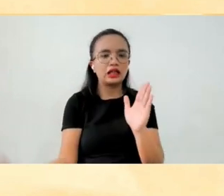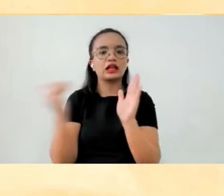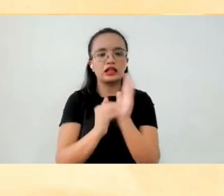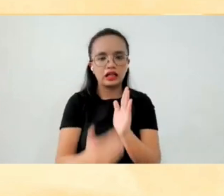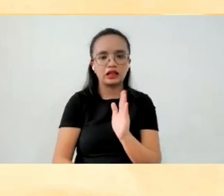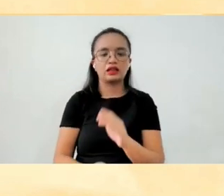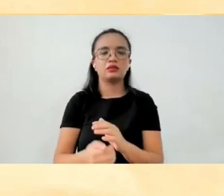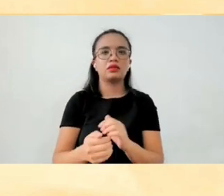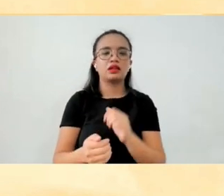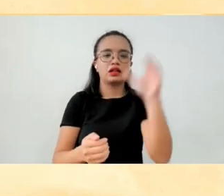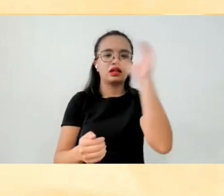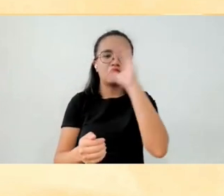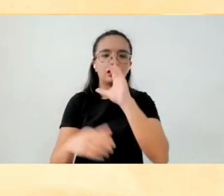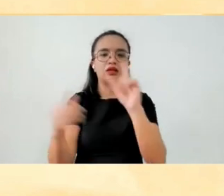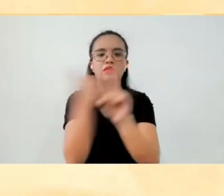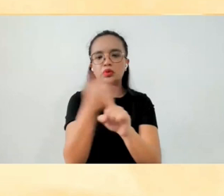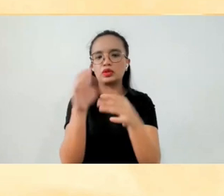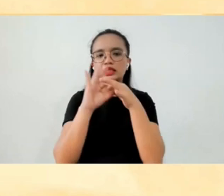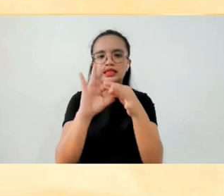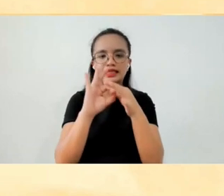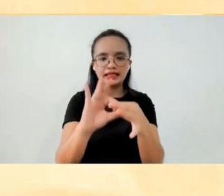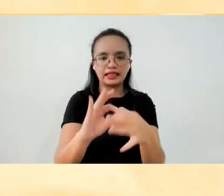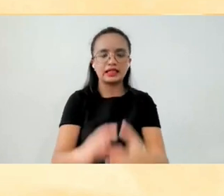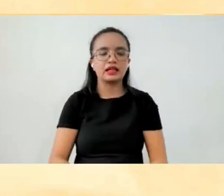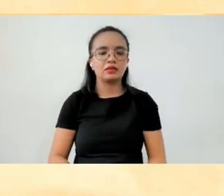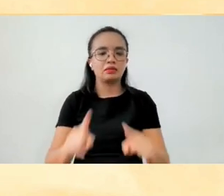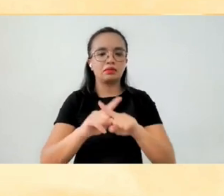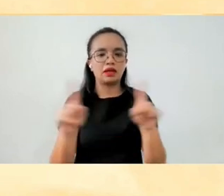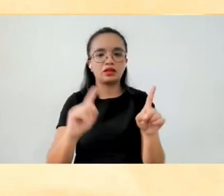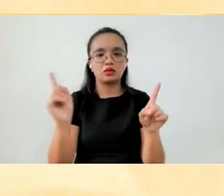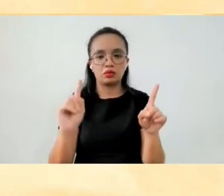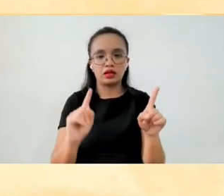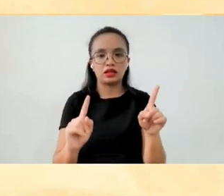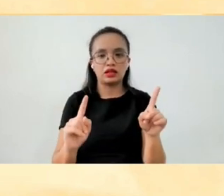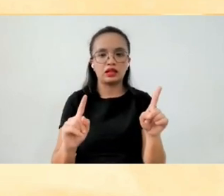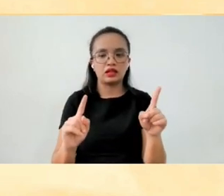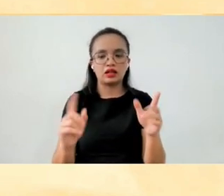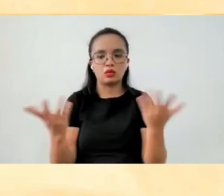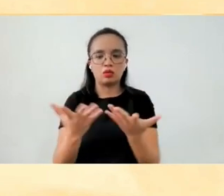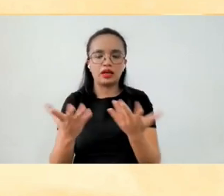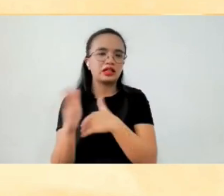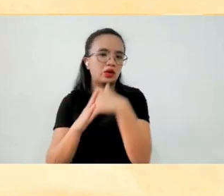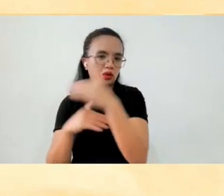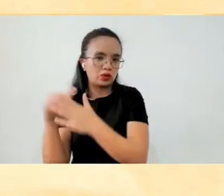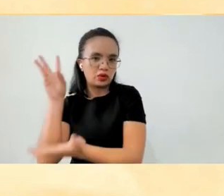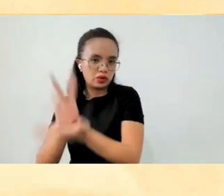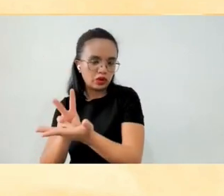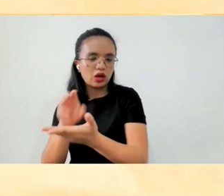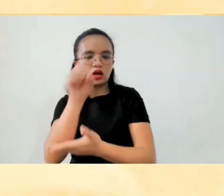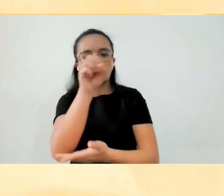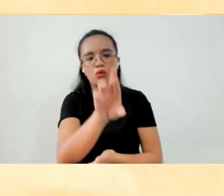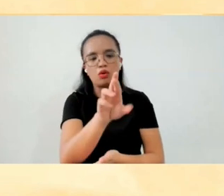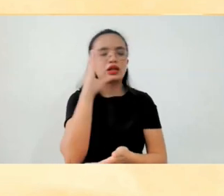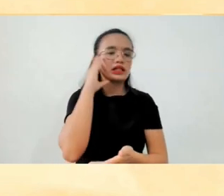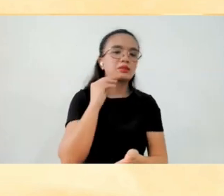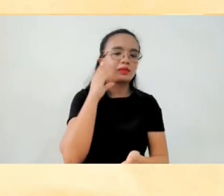seeking abusive relationships that seem irrational, but maybe it's what you call the comfort zone or something you've experienced and you seek